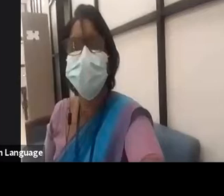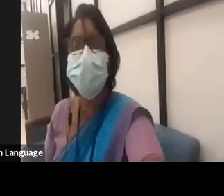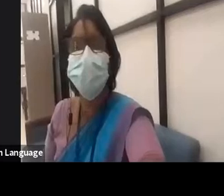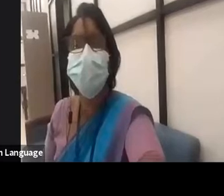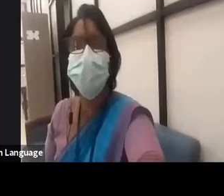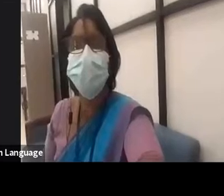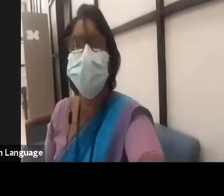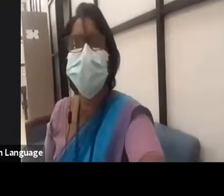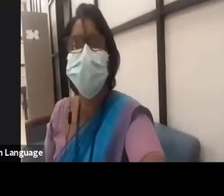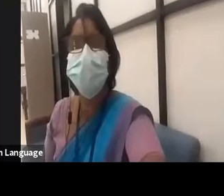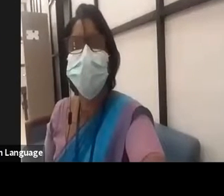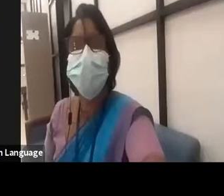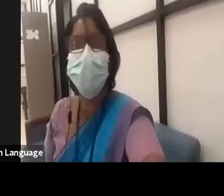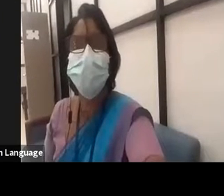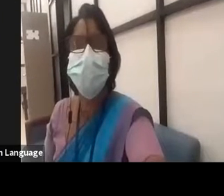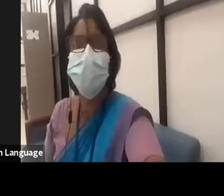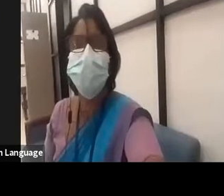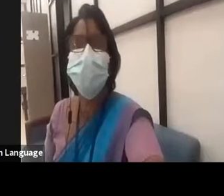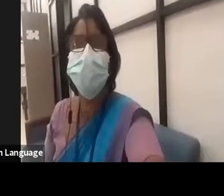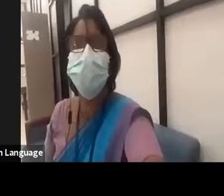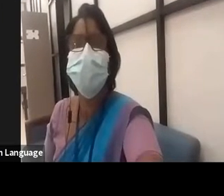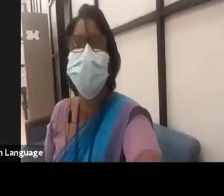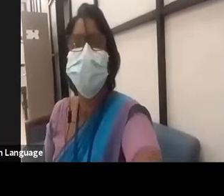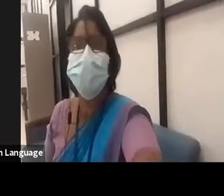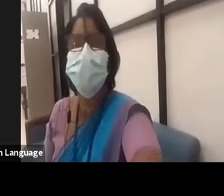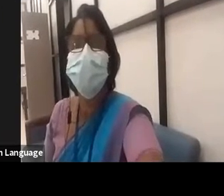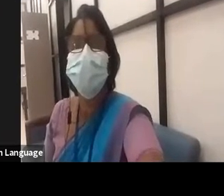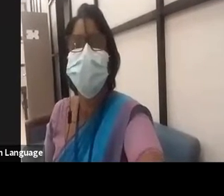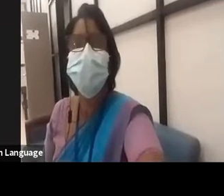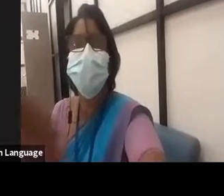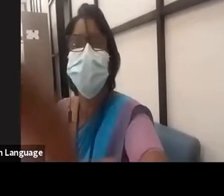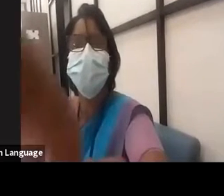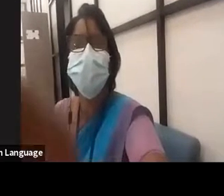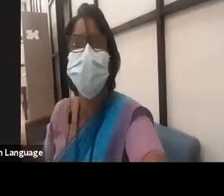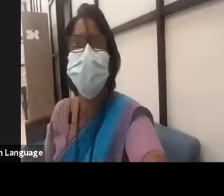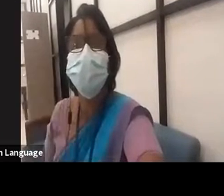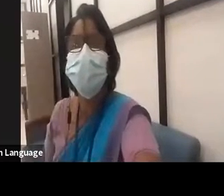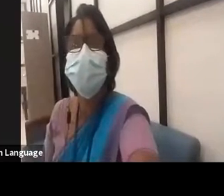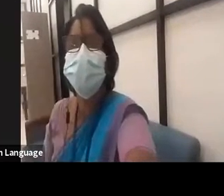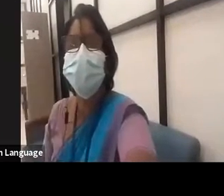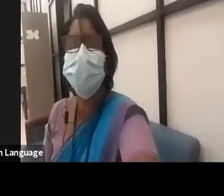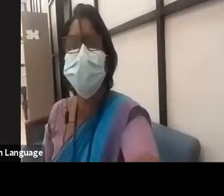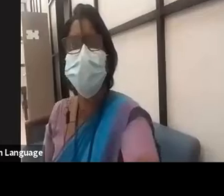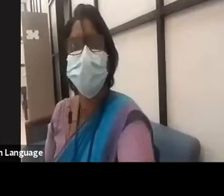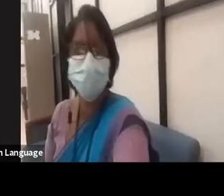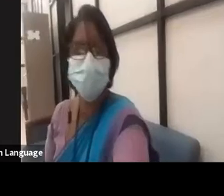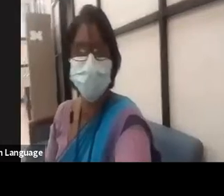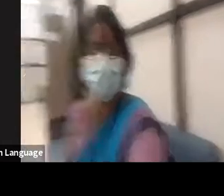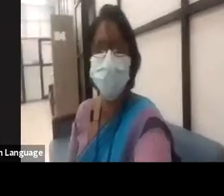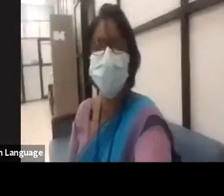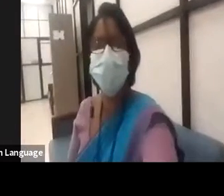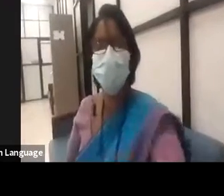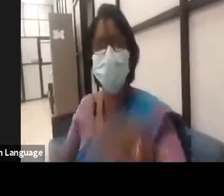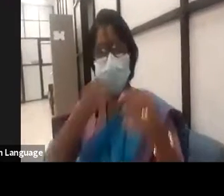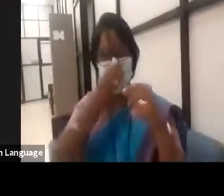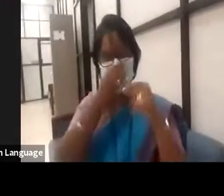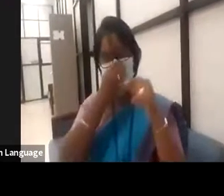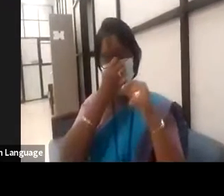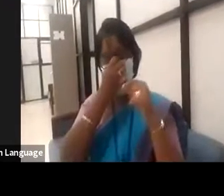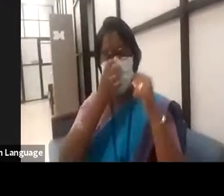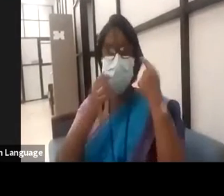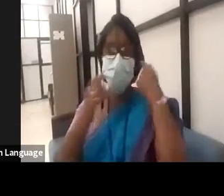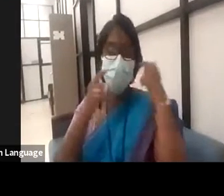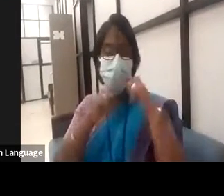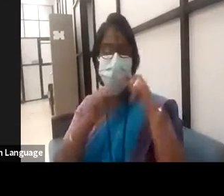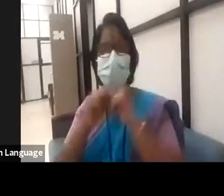try to do from our business model is give a woman a job, but also give her that environment where she is really in charge